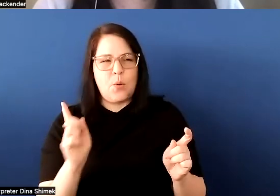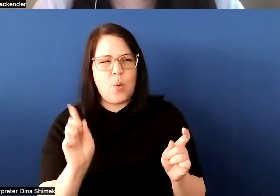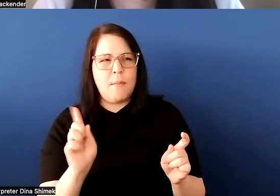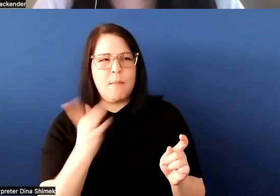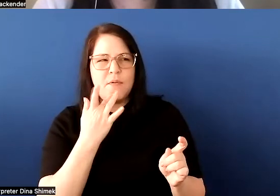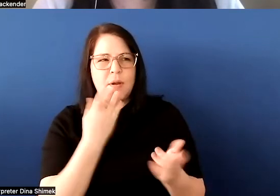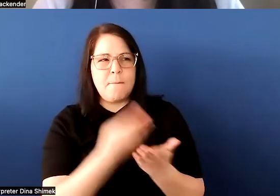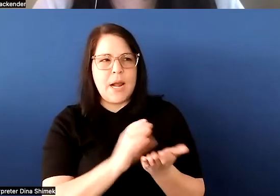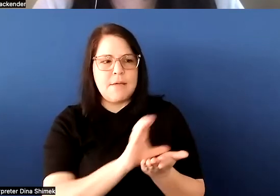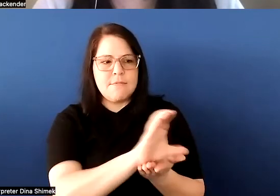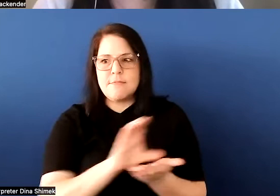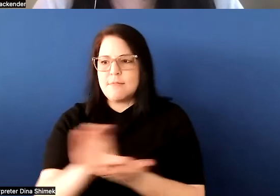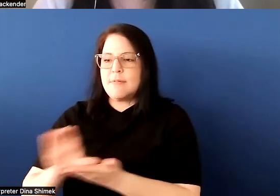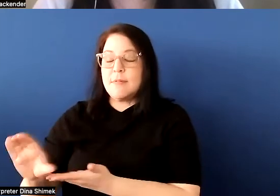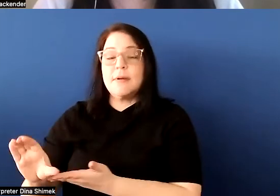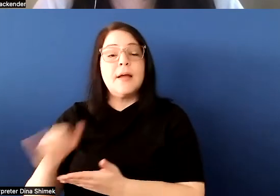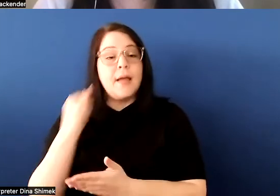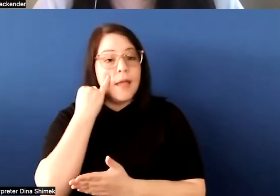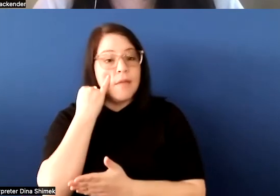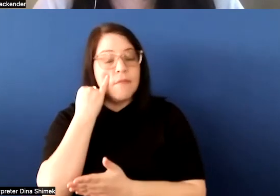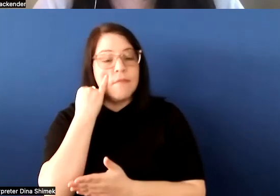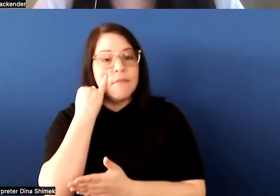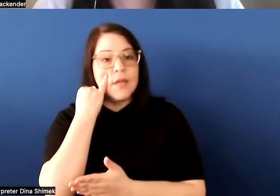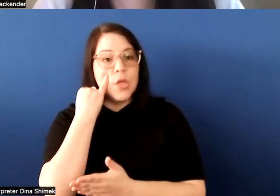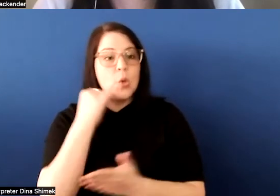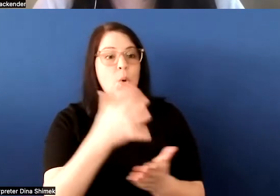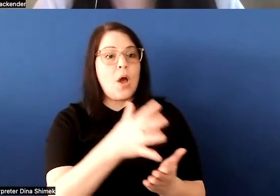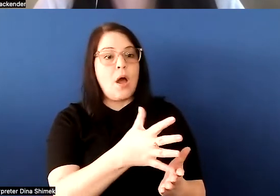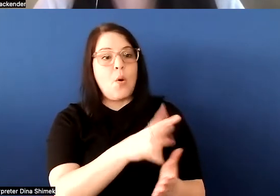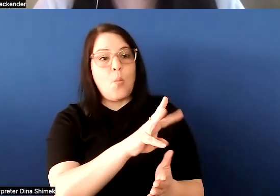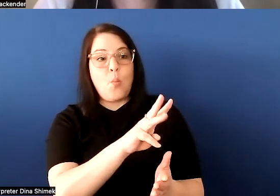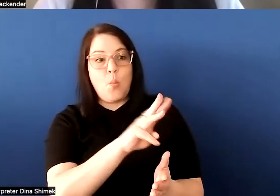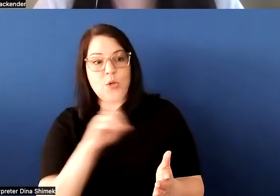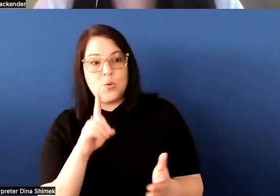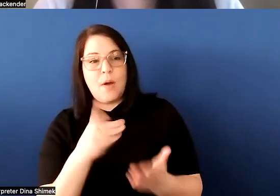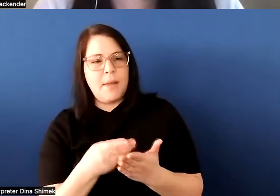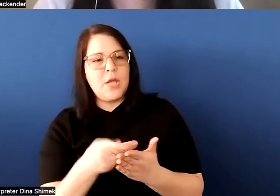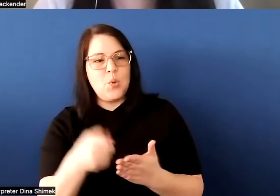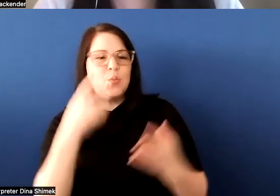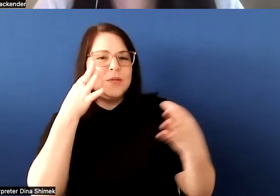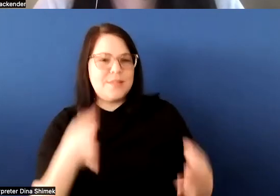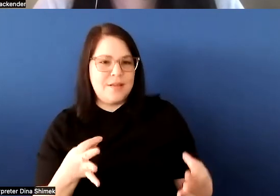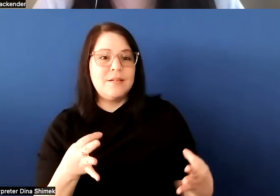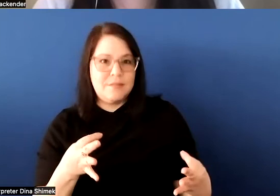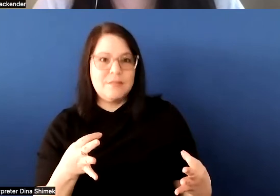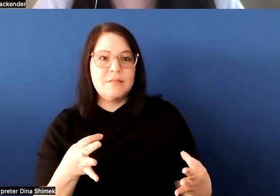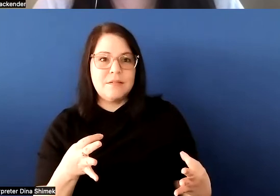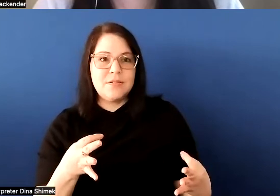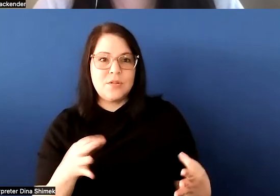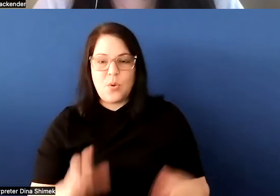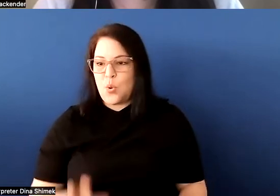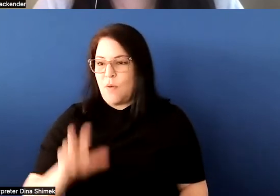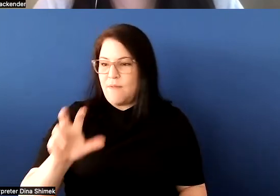go. For individuals who, when you take money out, you get to pick and choose. So keeping your investments and